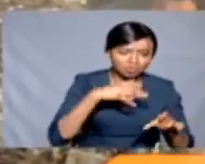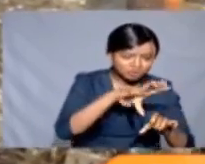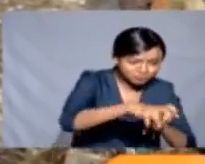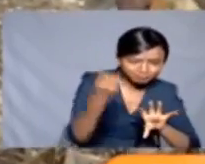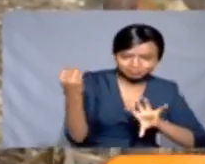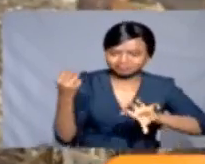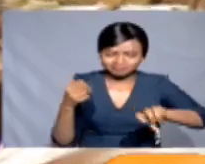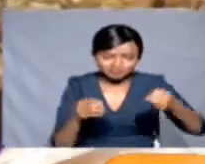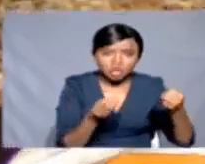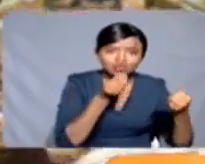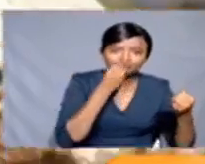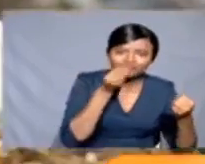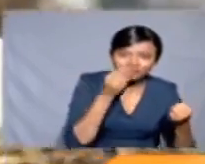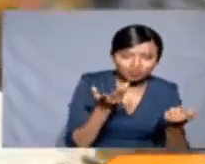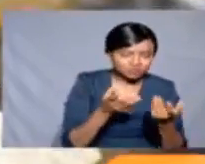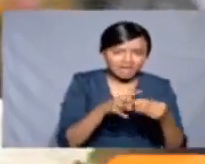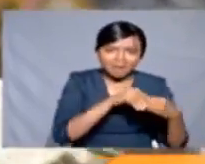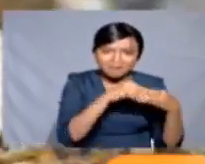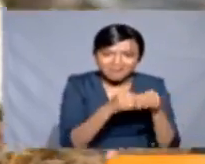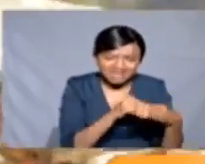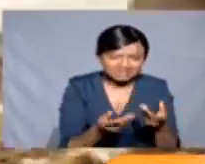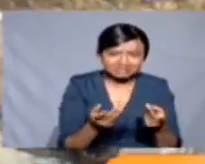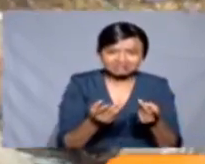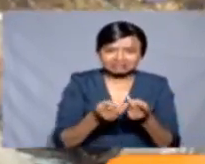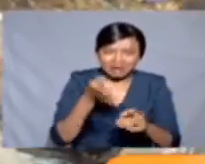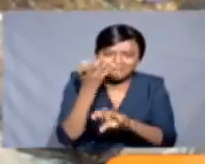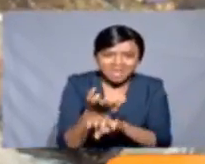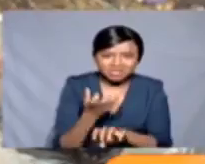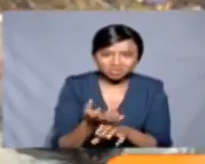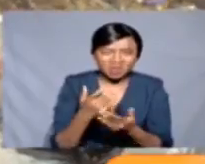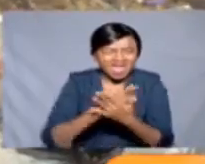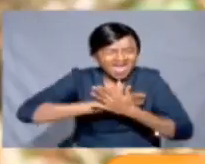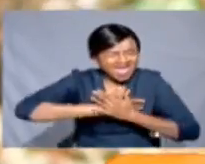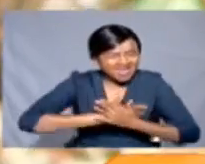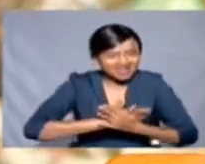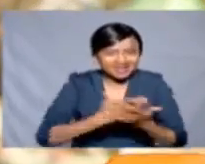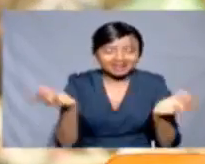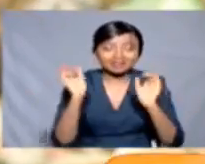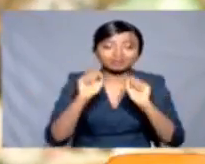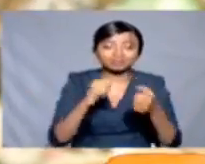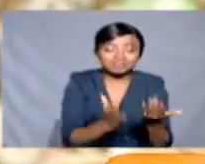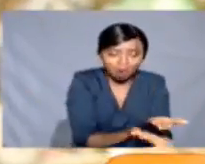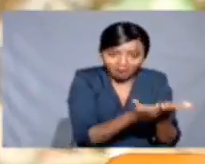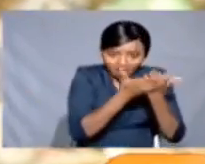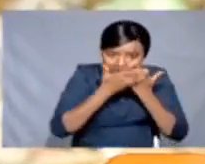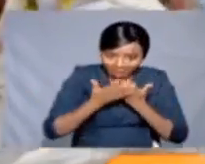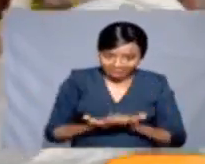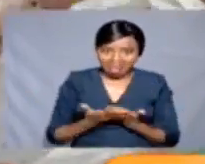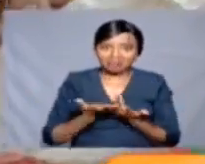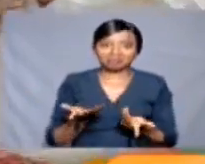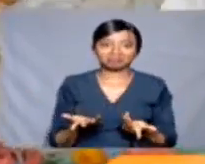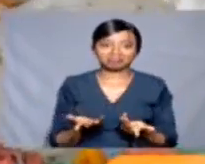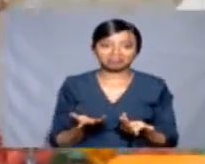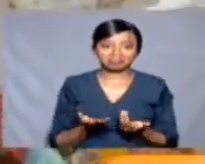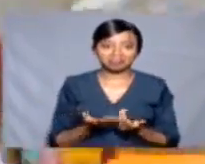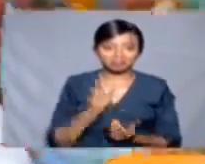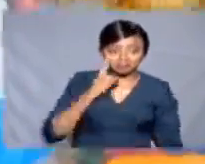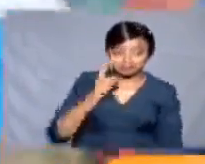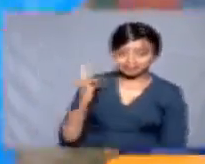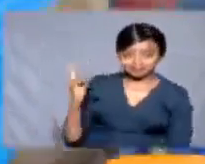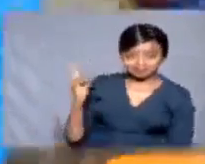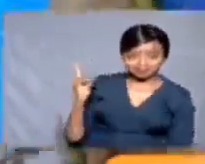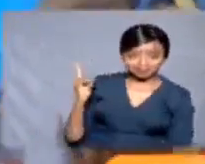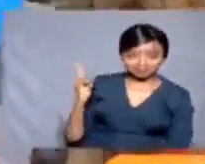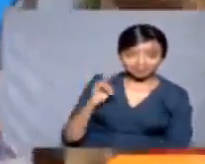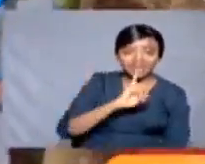They look for food, plastics, scrap metals, and anything else that may be of use to them. As I is in white,